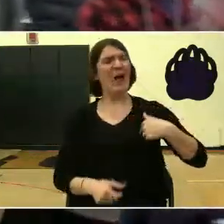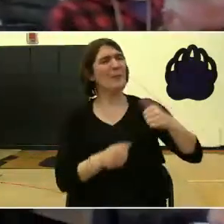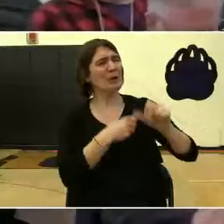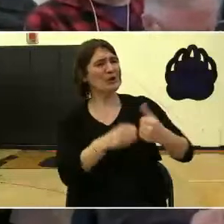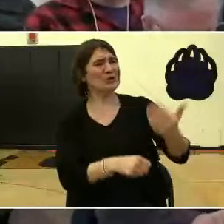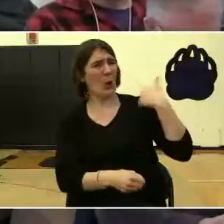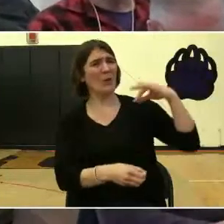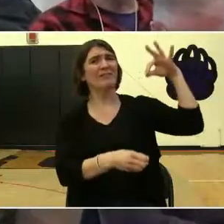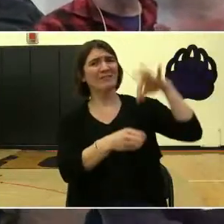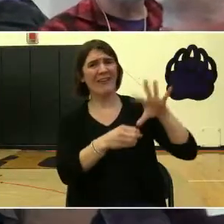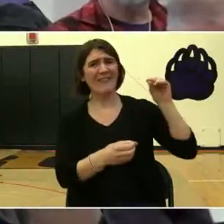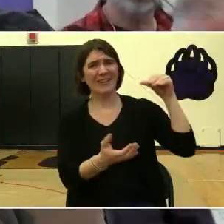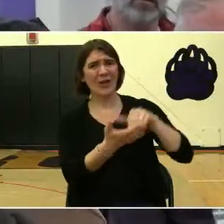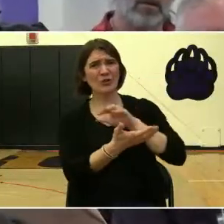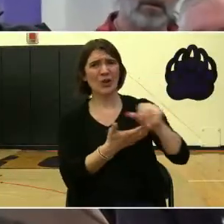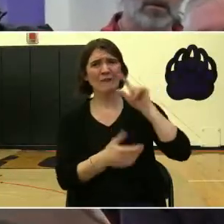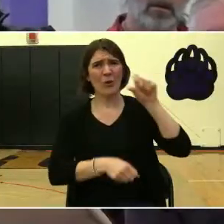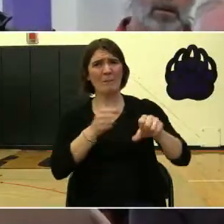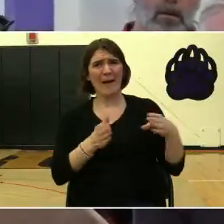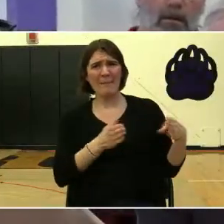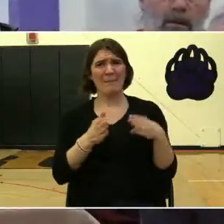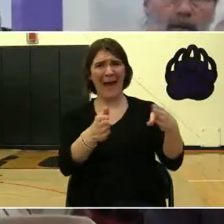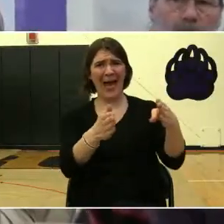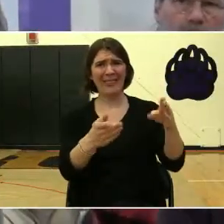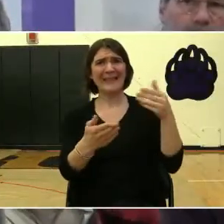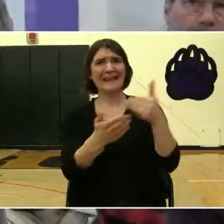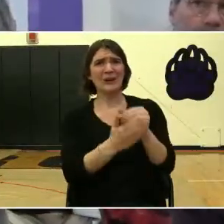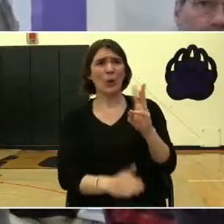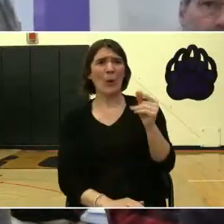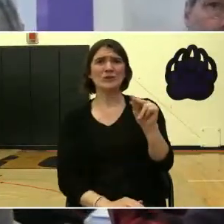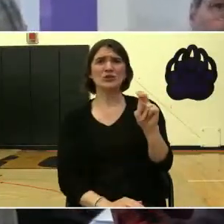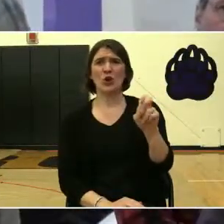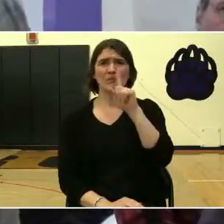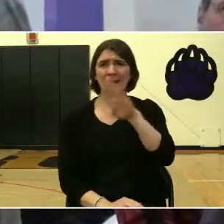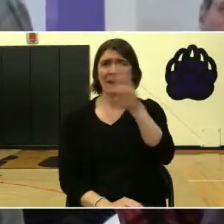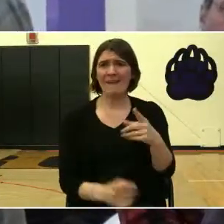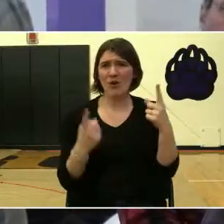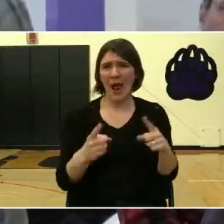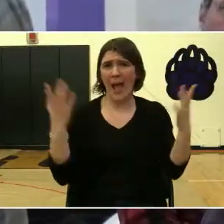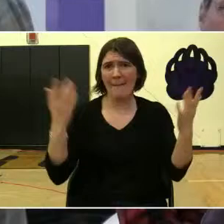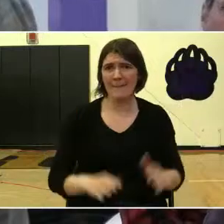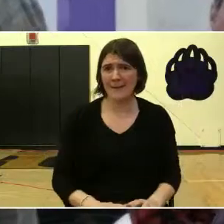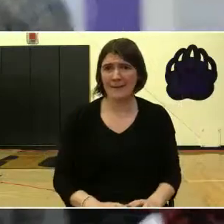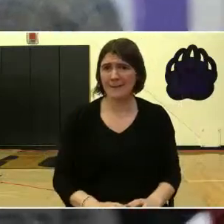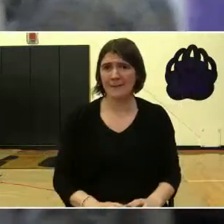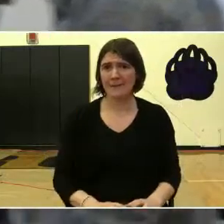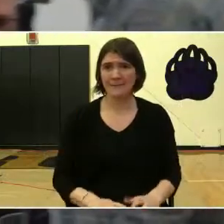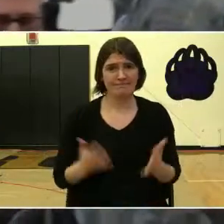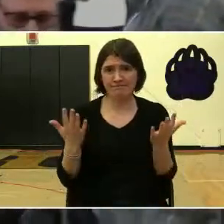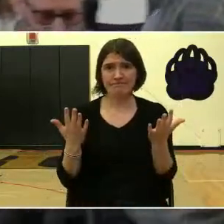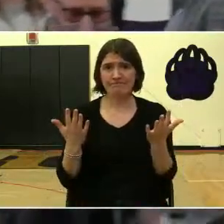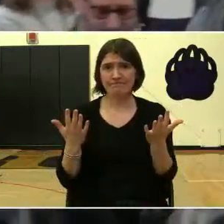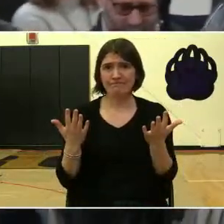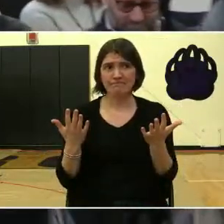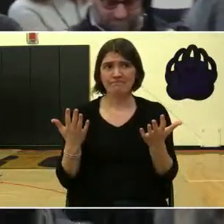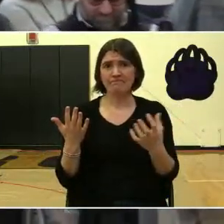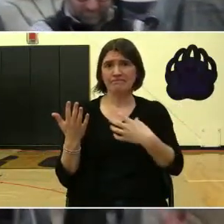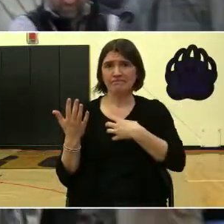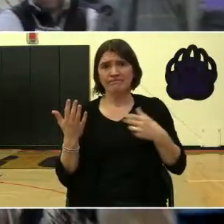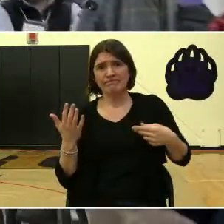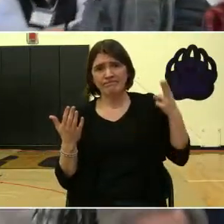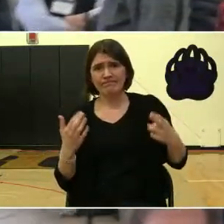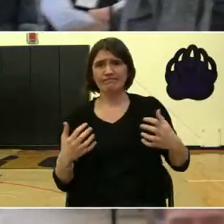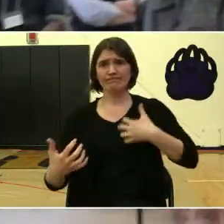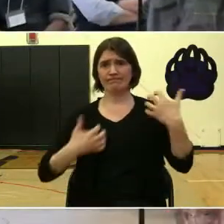voted $50,000 to put a bike path by the wetstone which never happened and so I have a historical fr